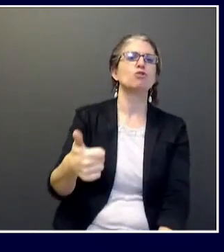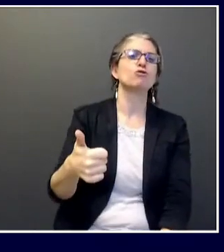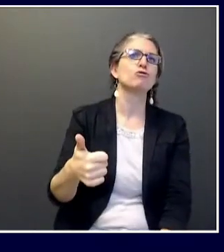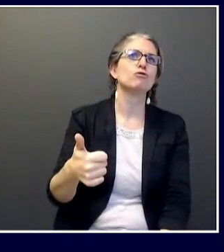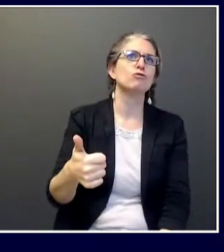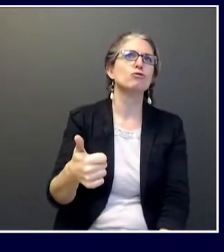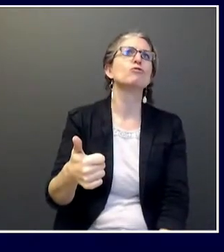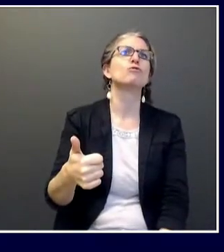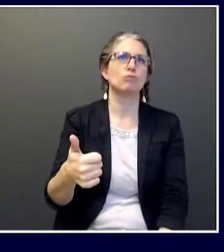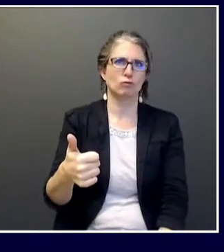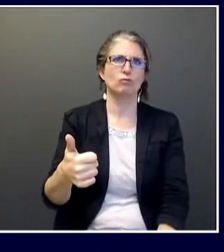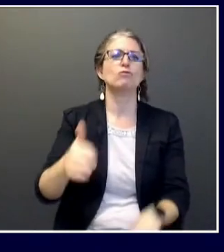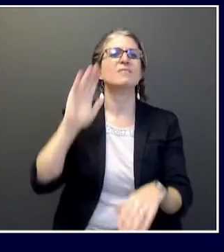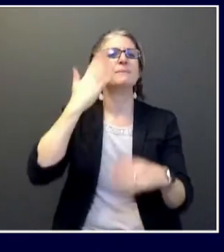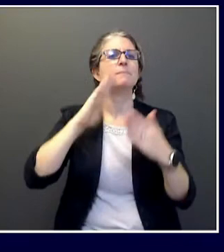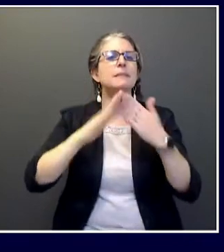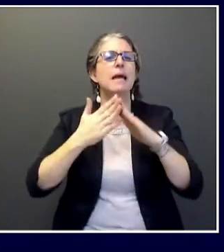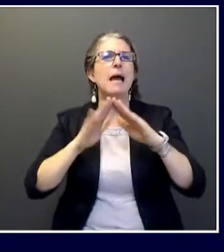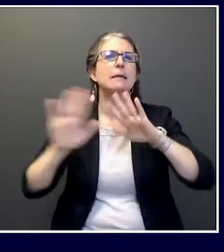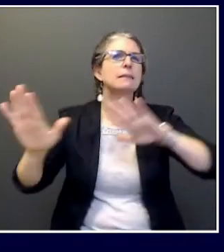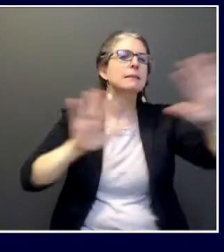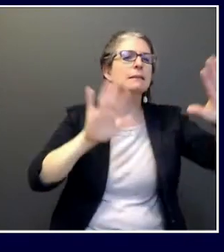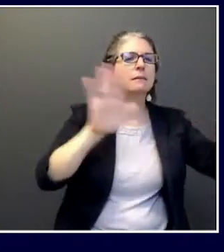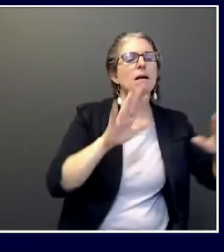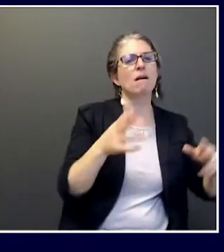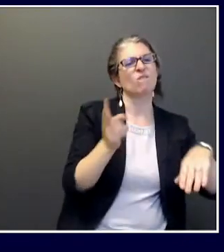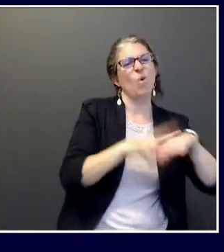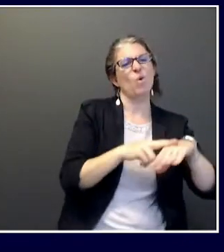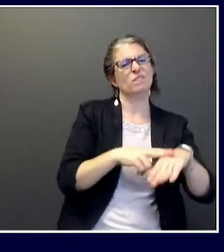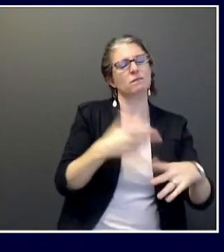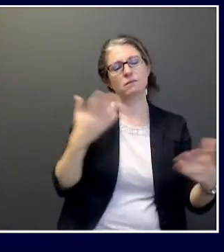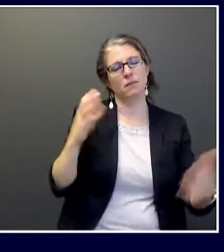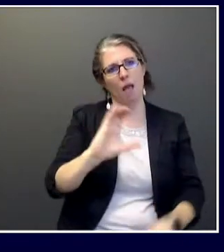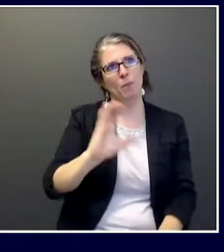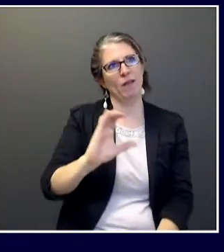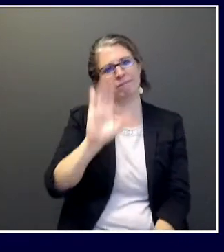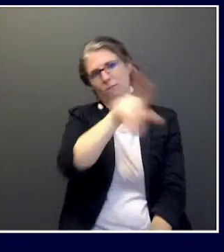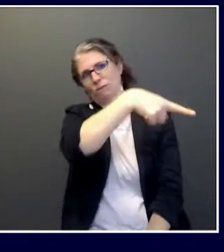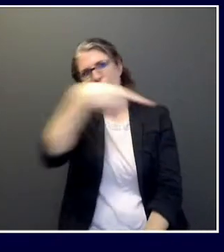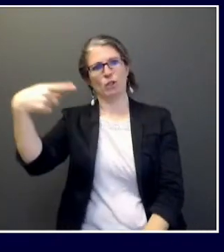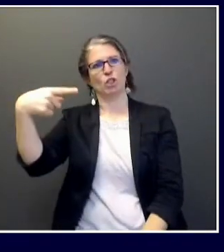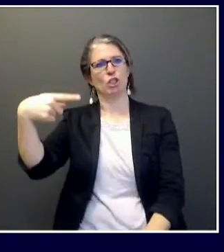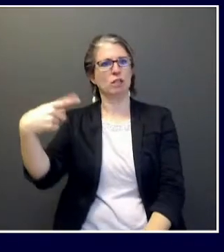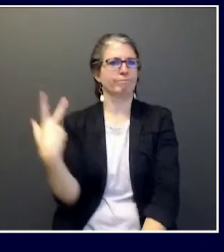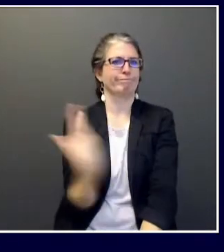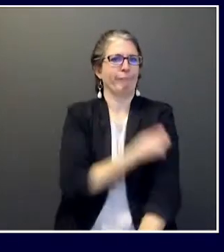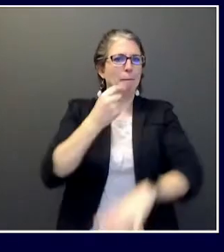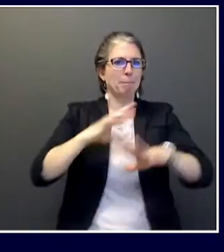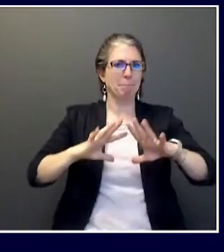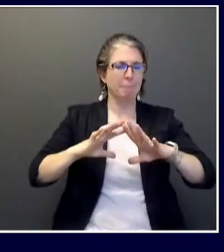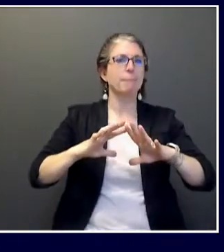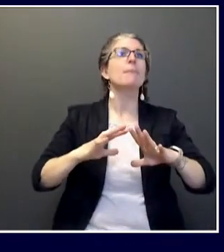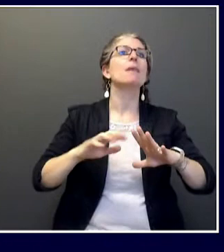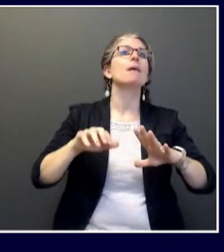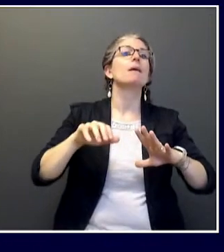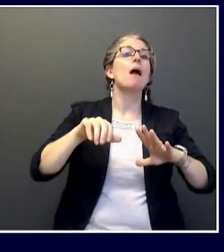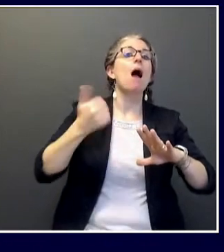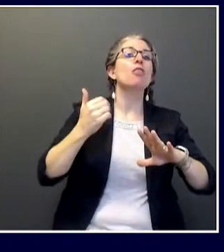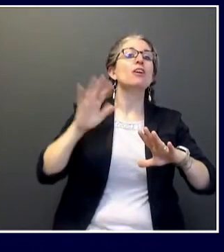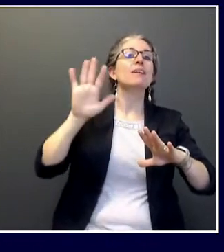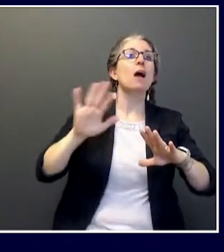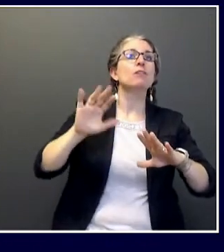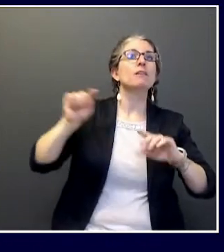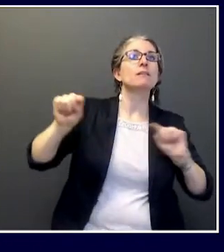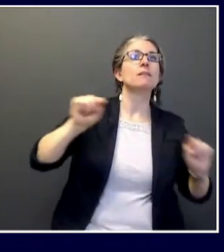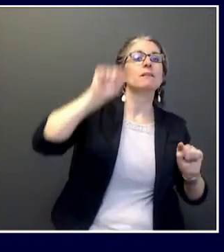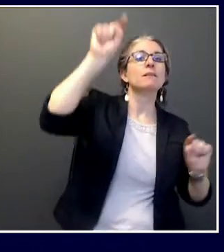Cumberland County continues to lead on the school staff side, going from 89% to 91% of its staff fully